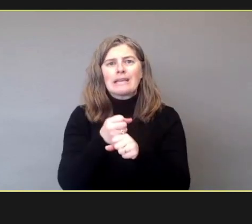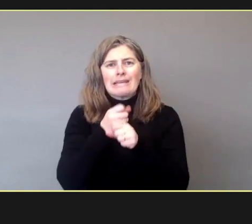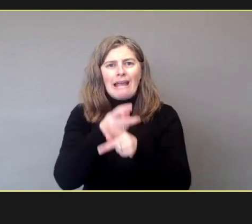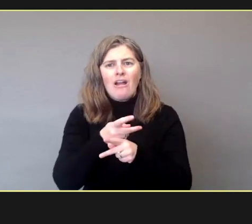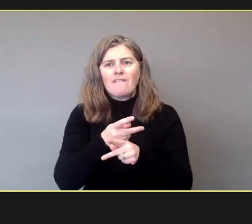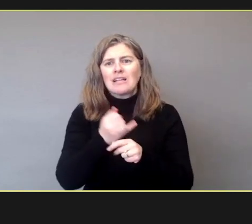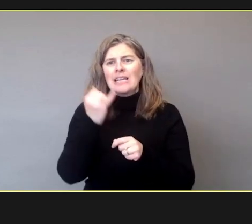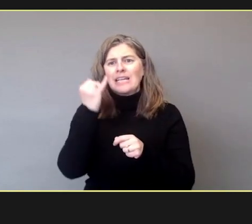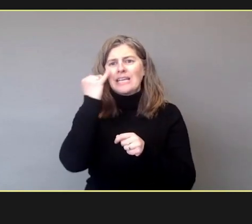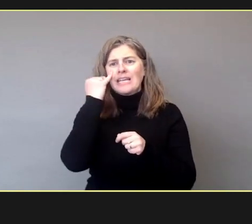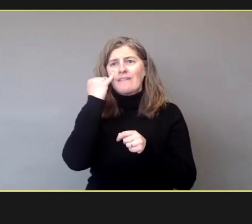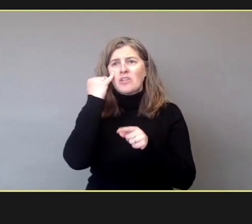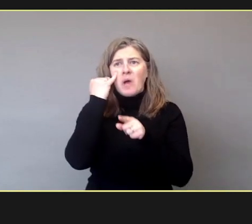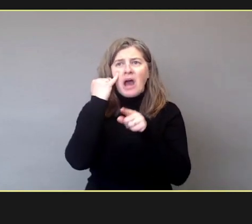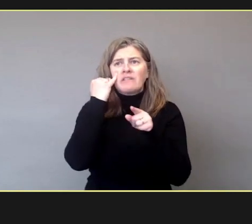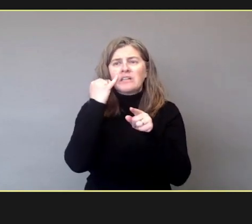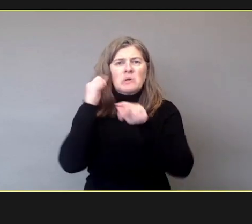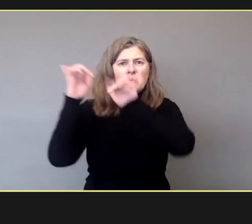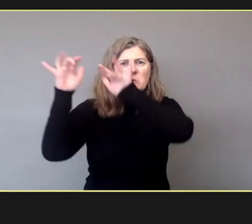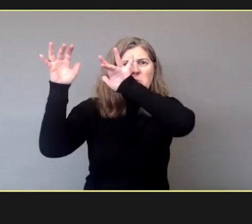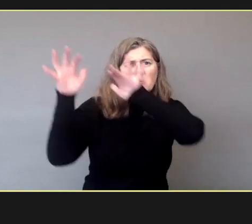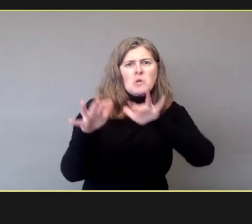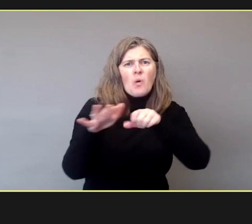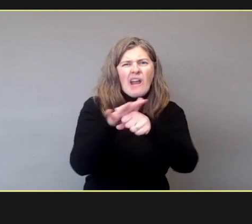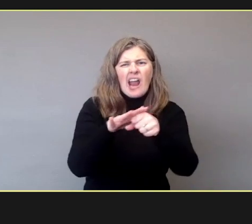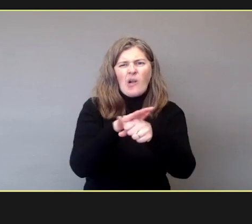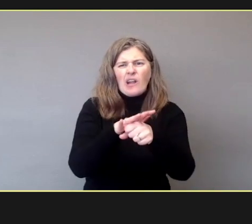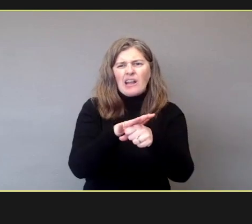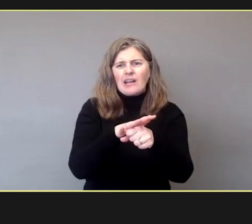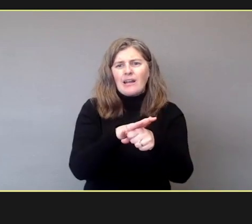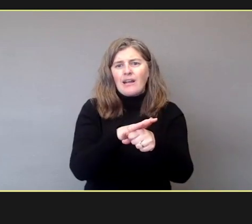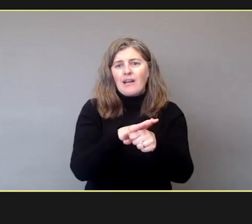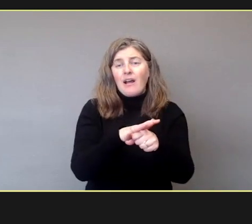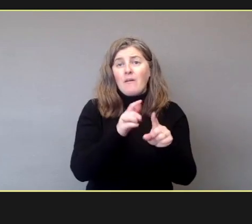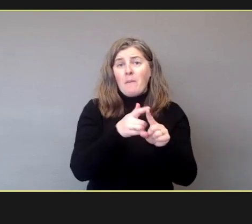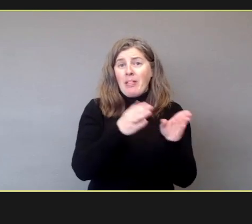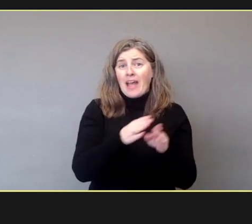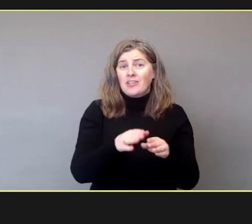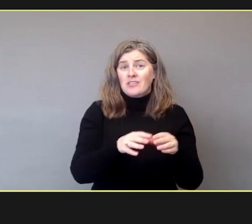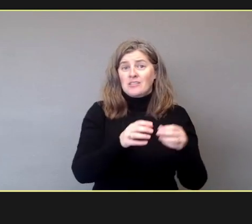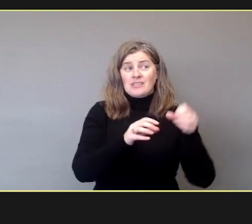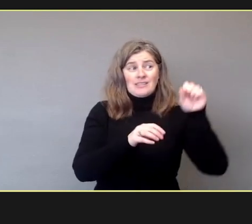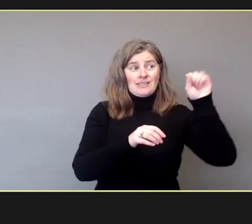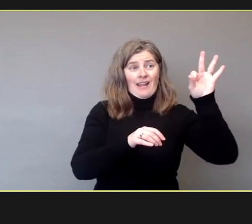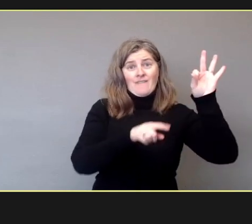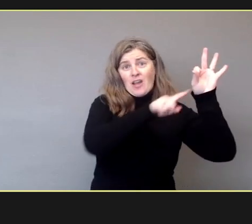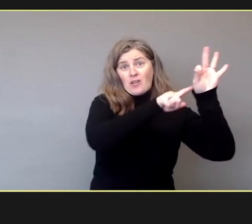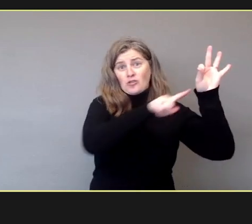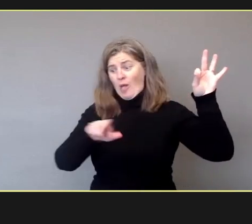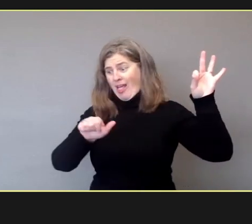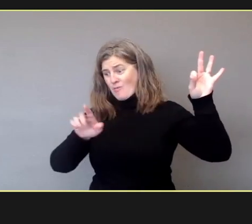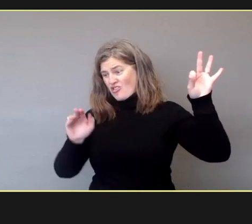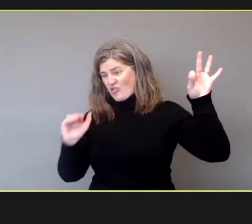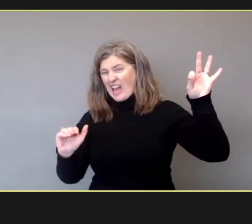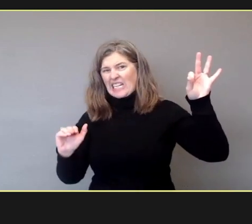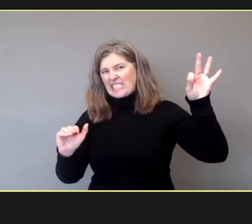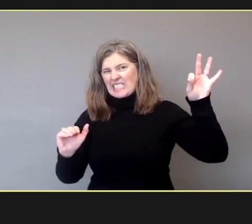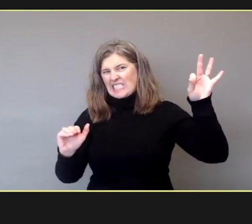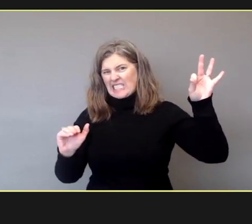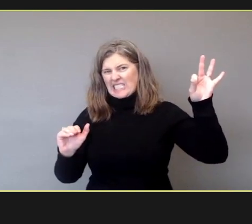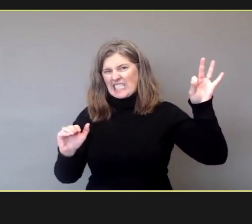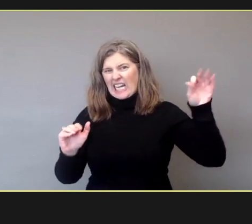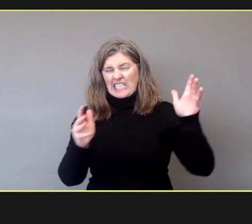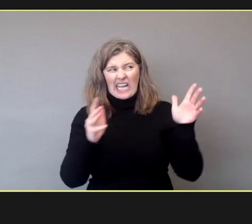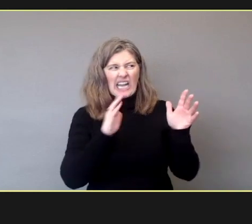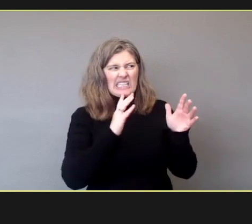area, I talked to somebody who was going to drive from Santa Fe back to Albuquerque tonight and talked him